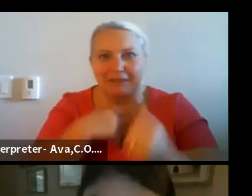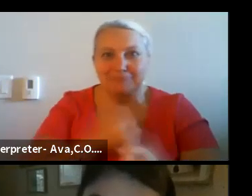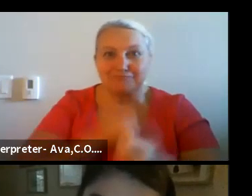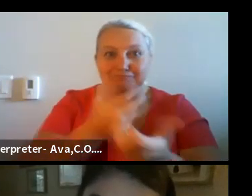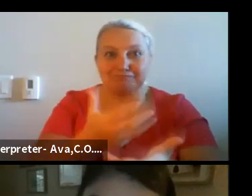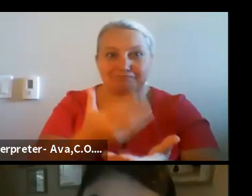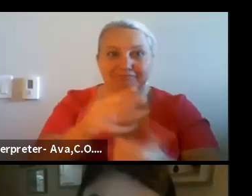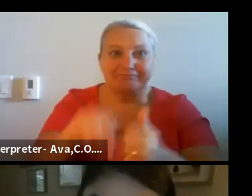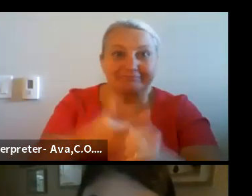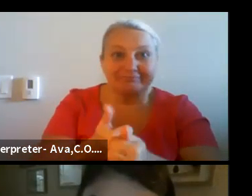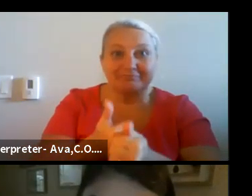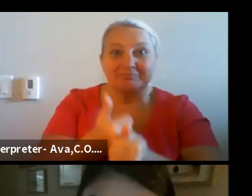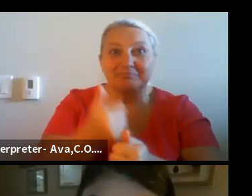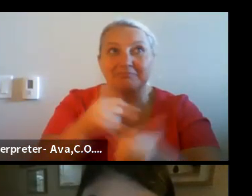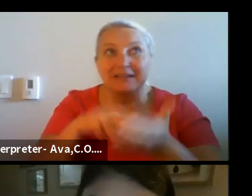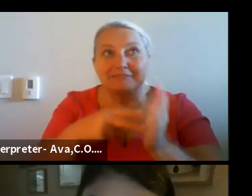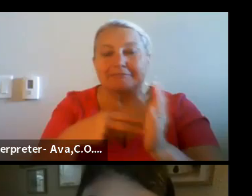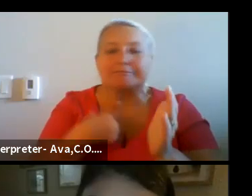Check.